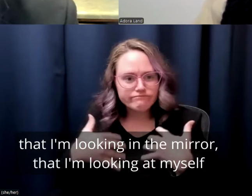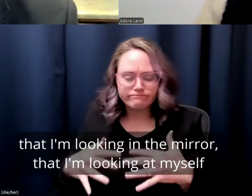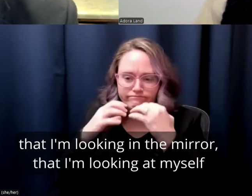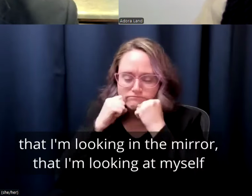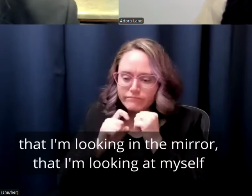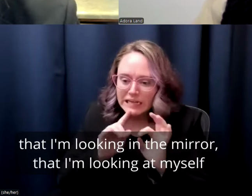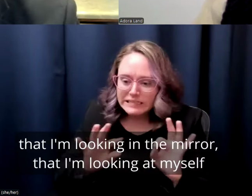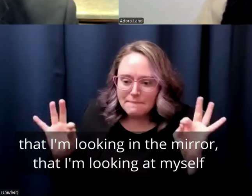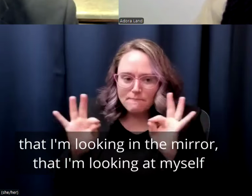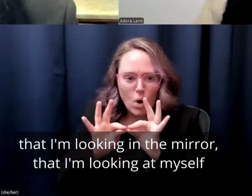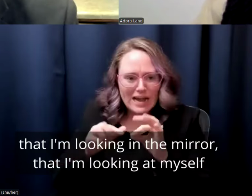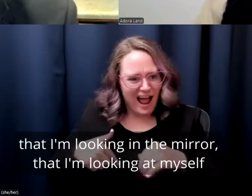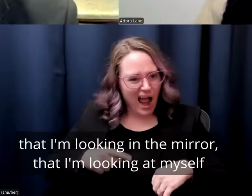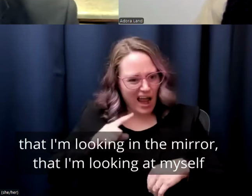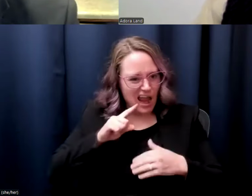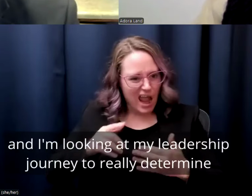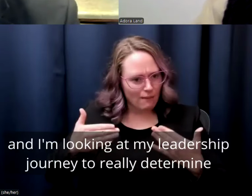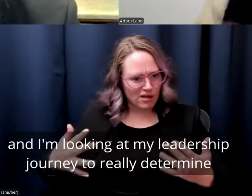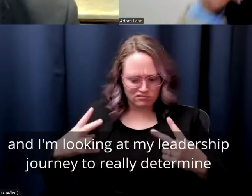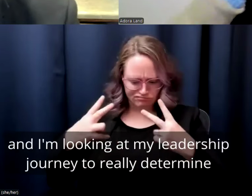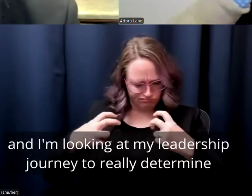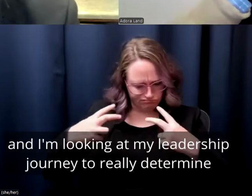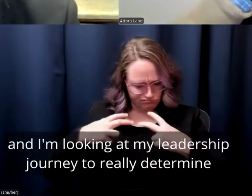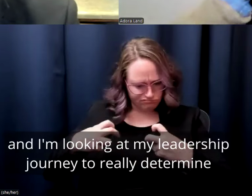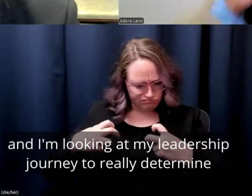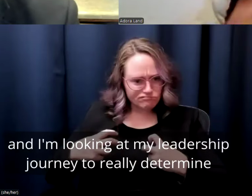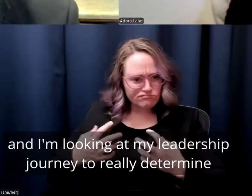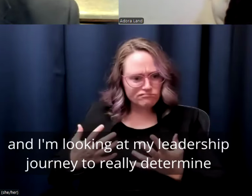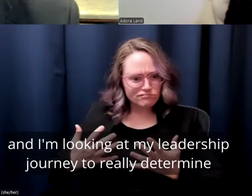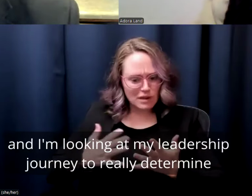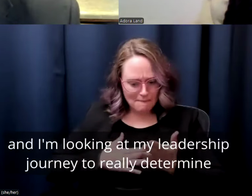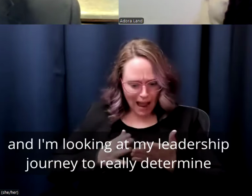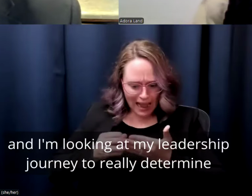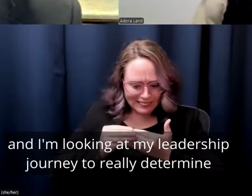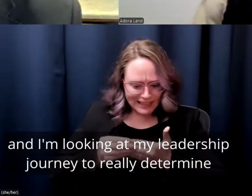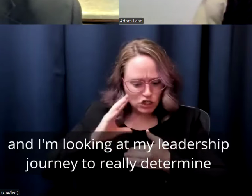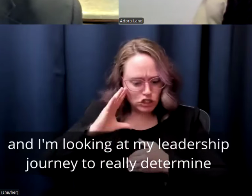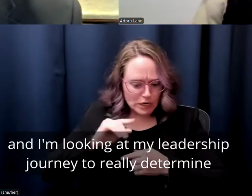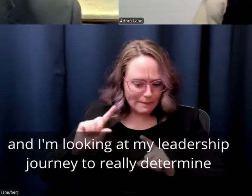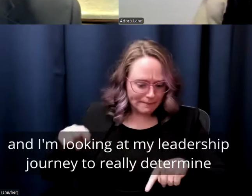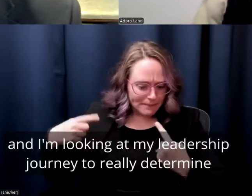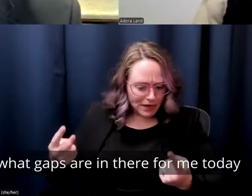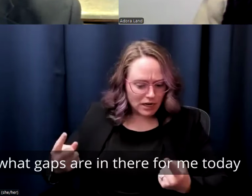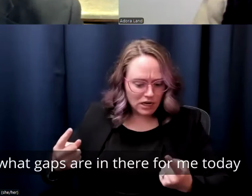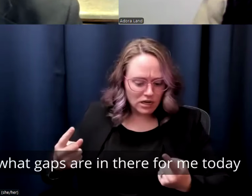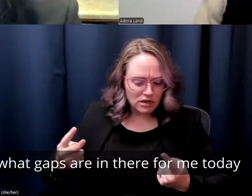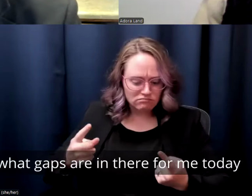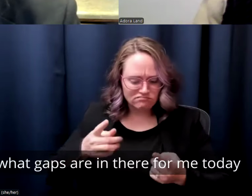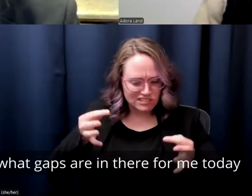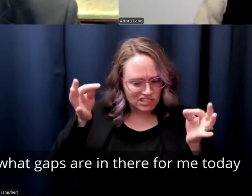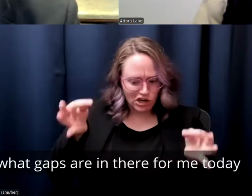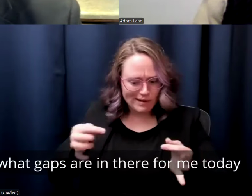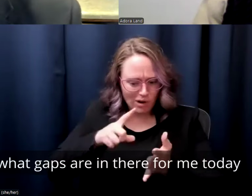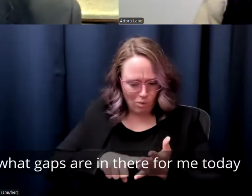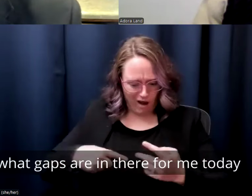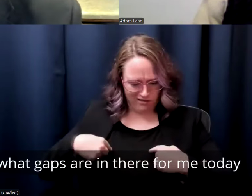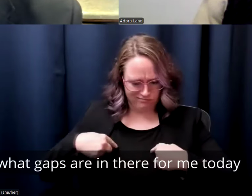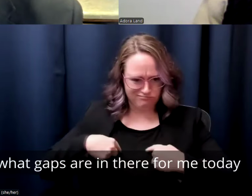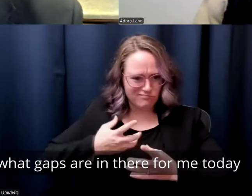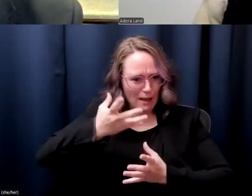in the mirror, that I'm looking at myself and I'm looking at my leadership journey to really determine what gaps are in there for